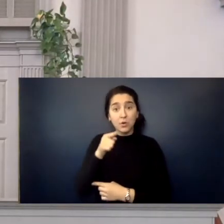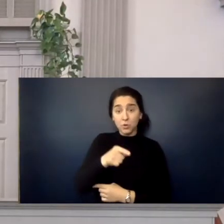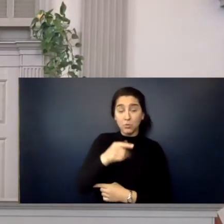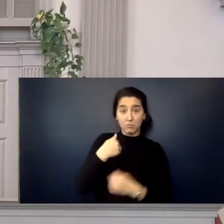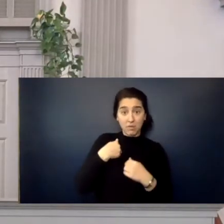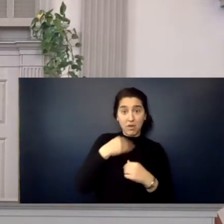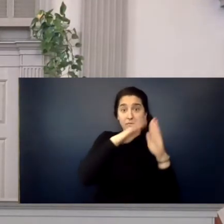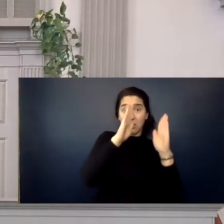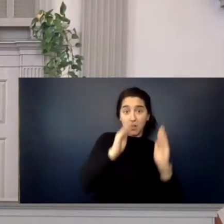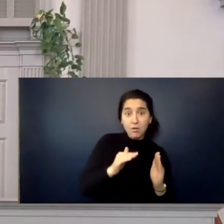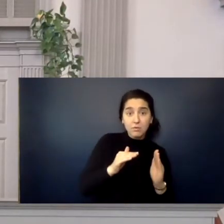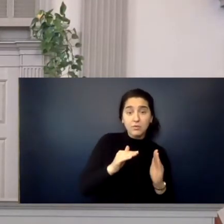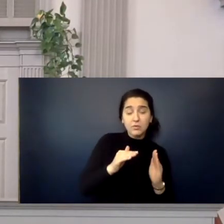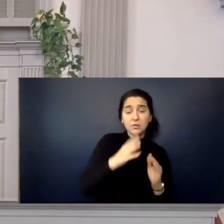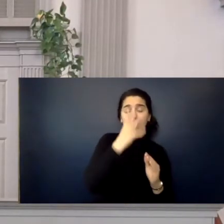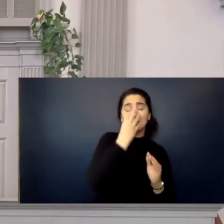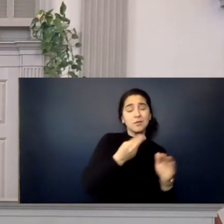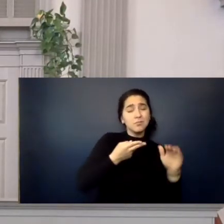a place to lay your head.